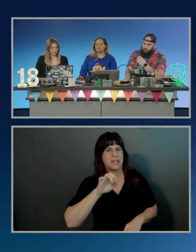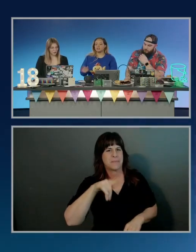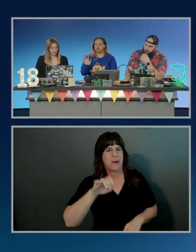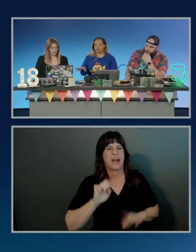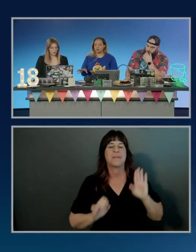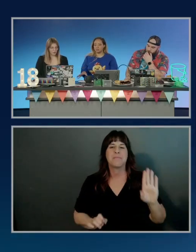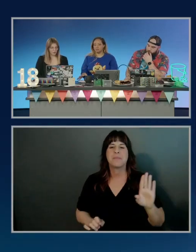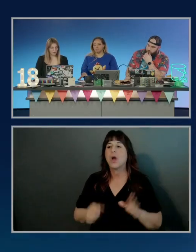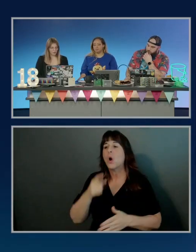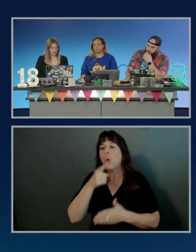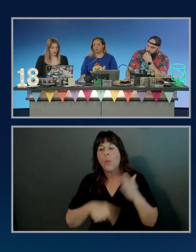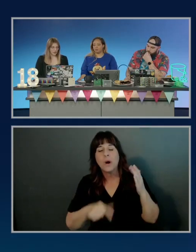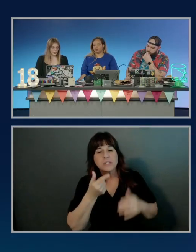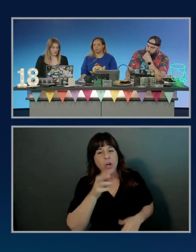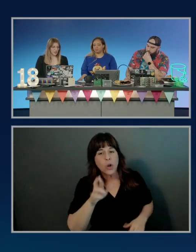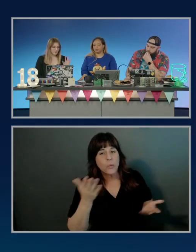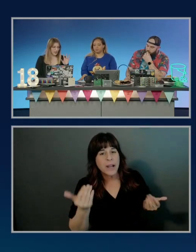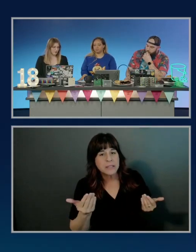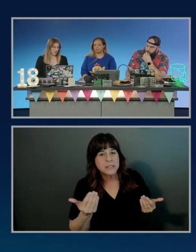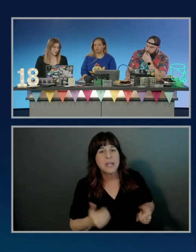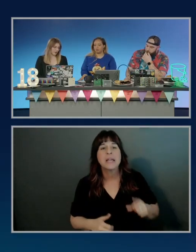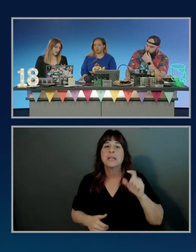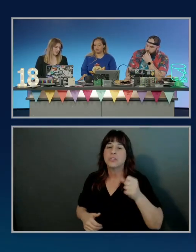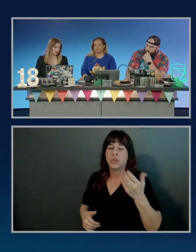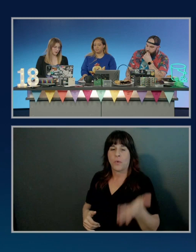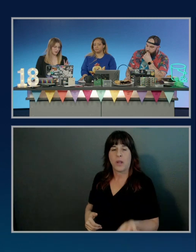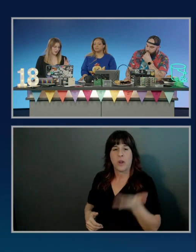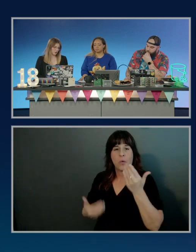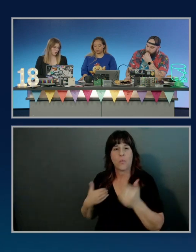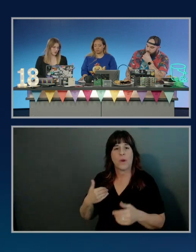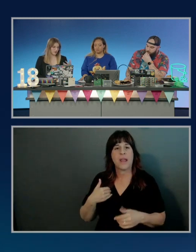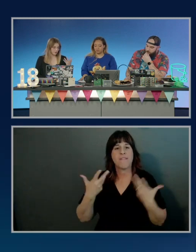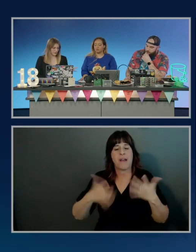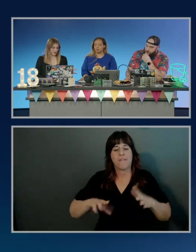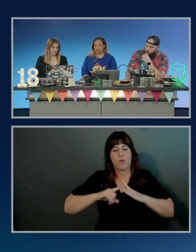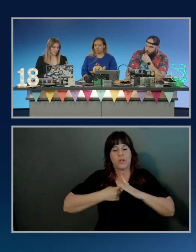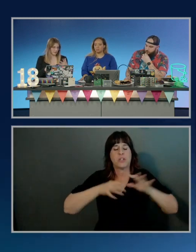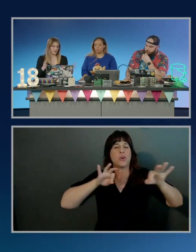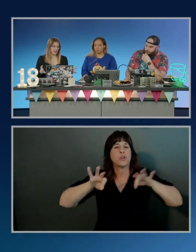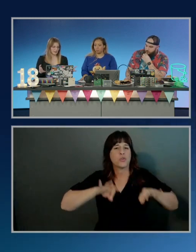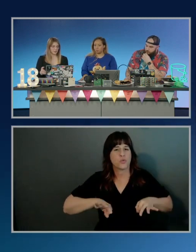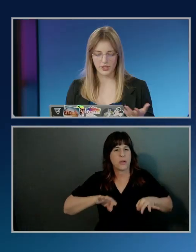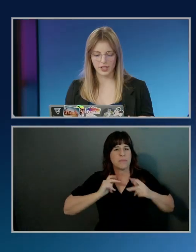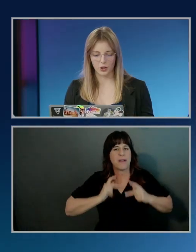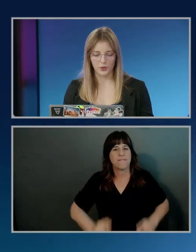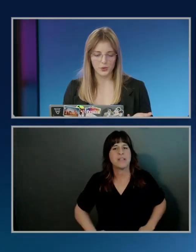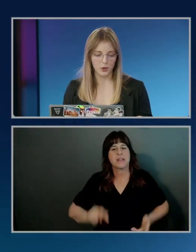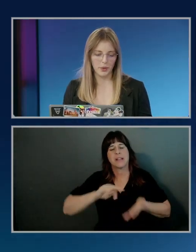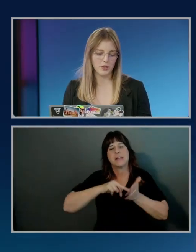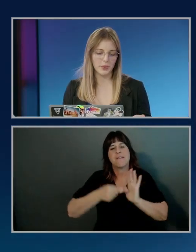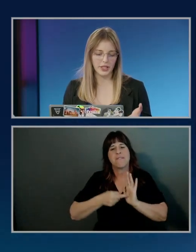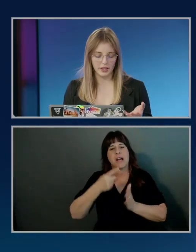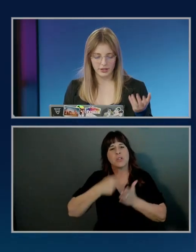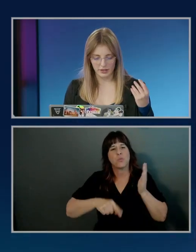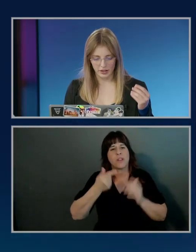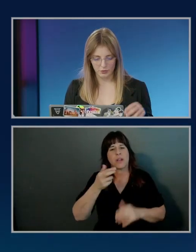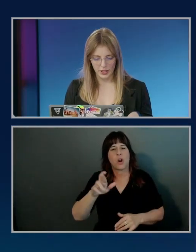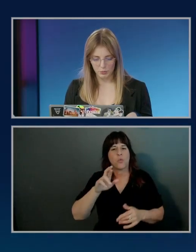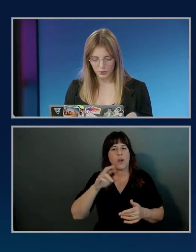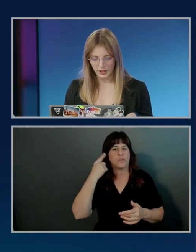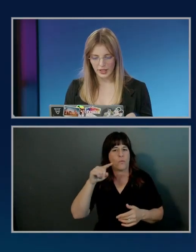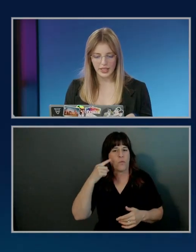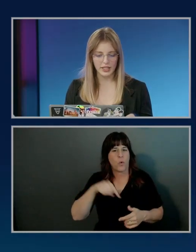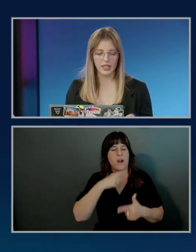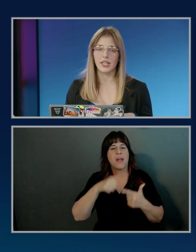what is guardrails? Yeah, so here we have, I already started with the description. Basically, that defines what this guardrail is all about. But then the